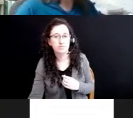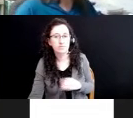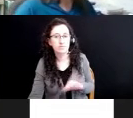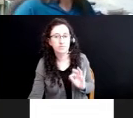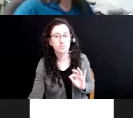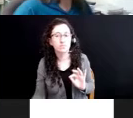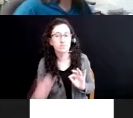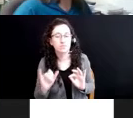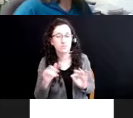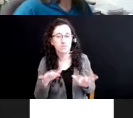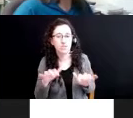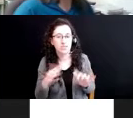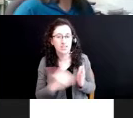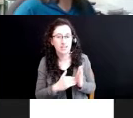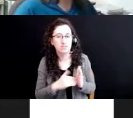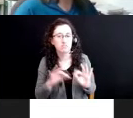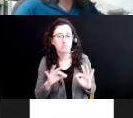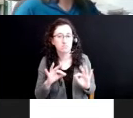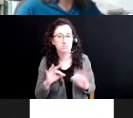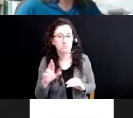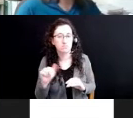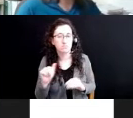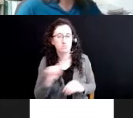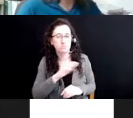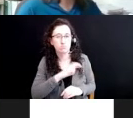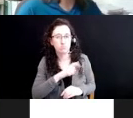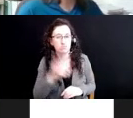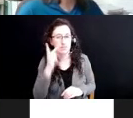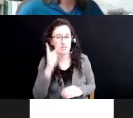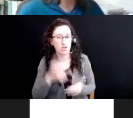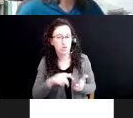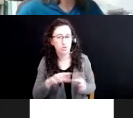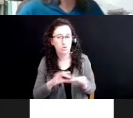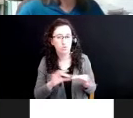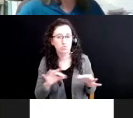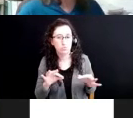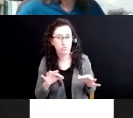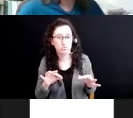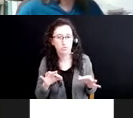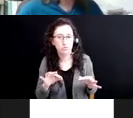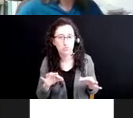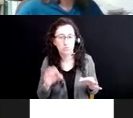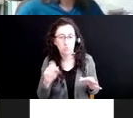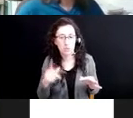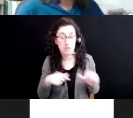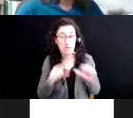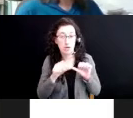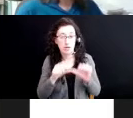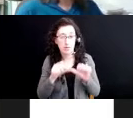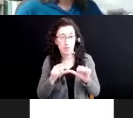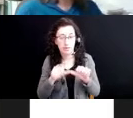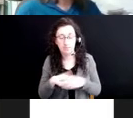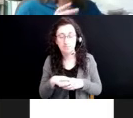from a wildlife conservation perspective, supplemental feeding of wildlife is not necessary.